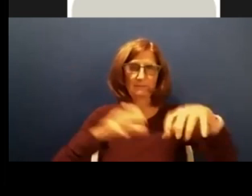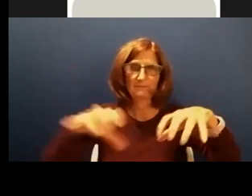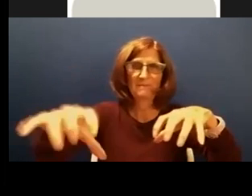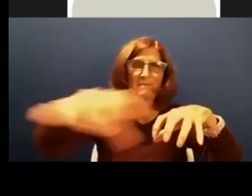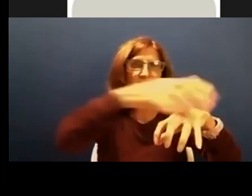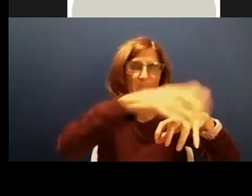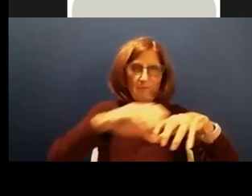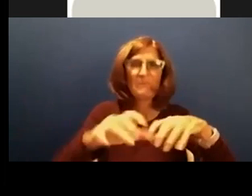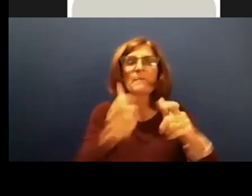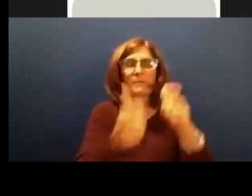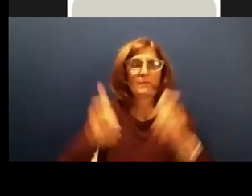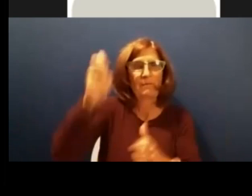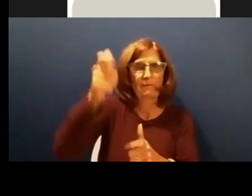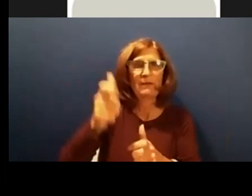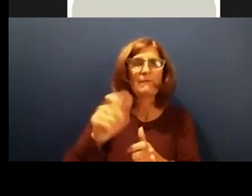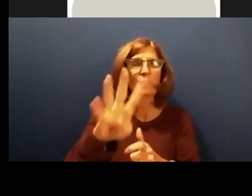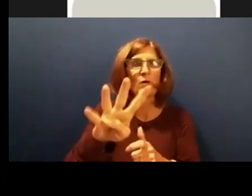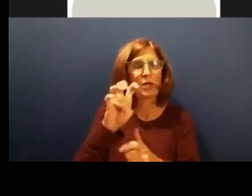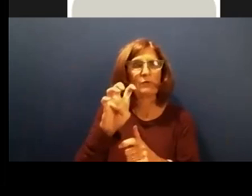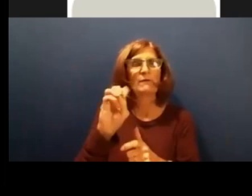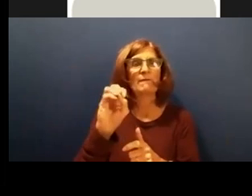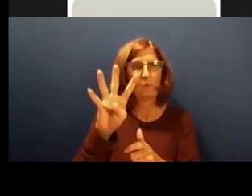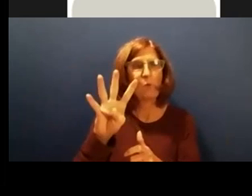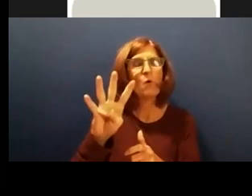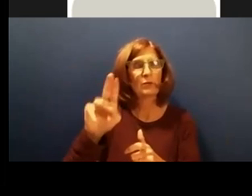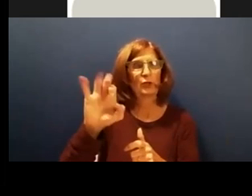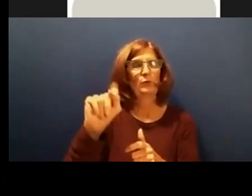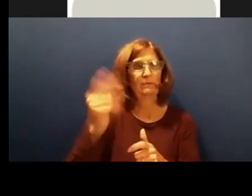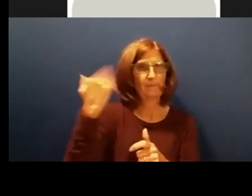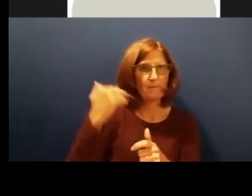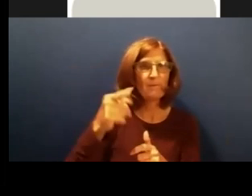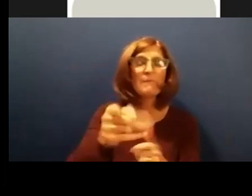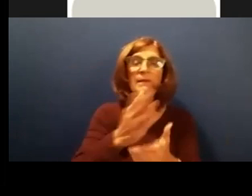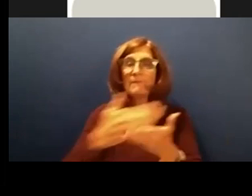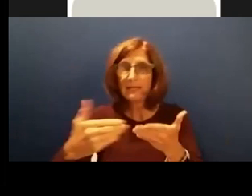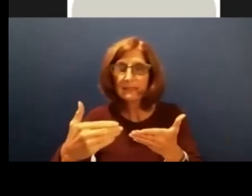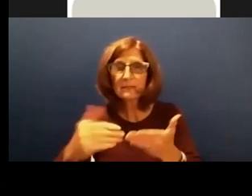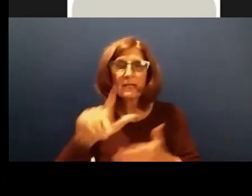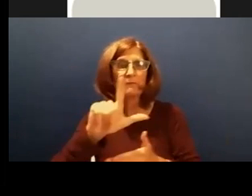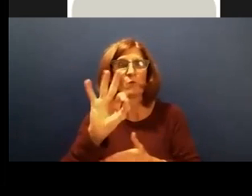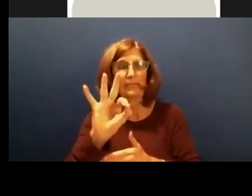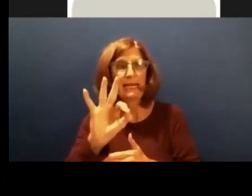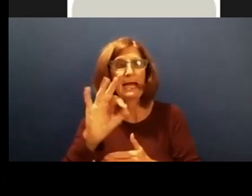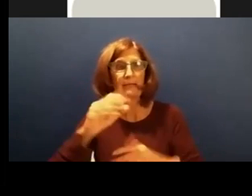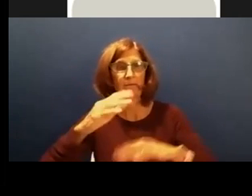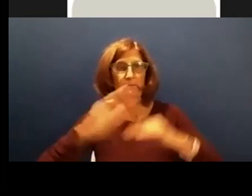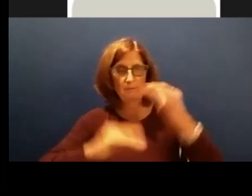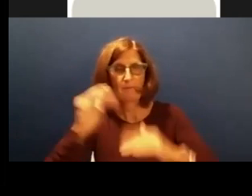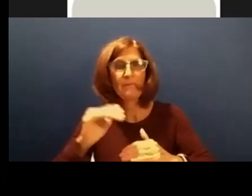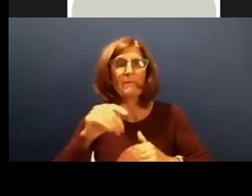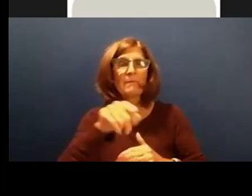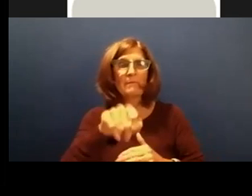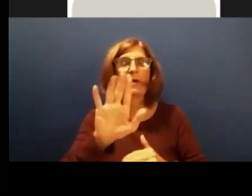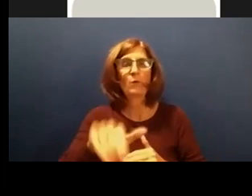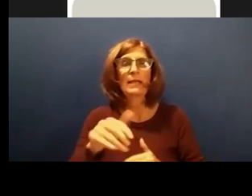larger 404-unit phase development. The proposed phase is comprised of 29 buildings that house